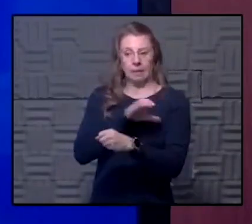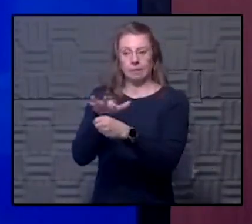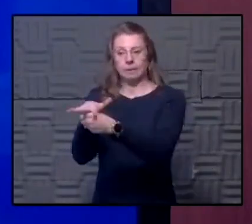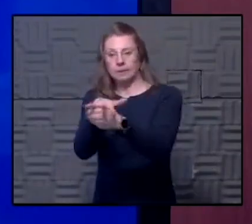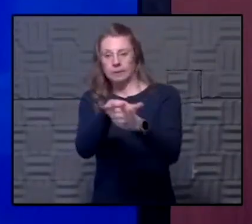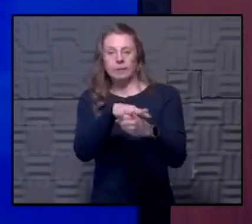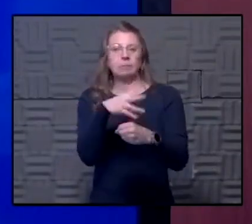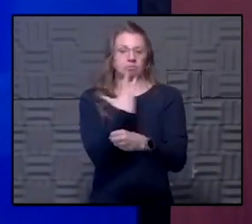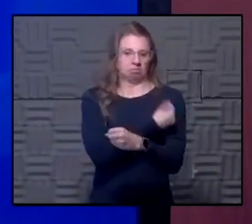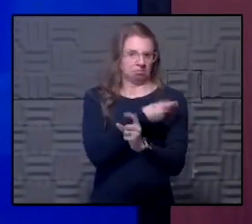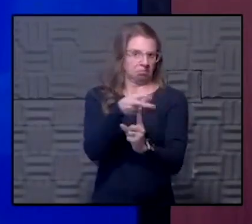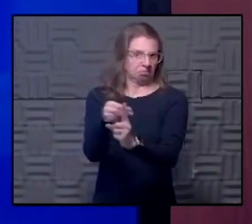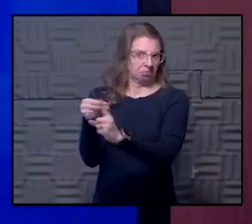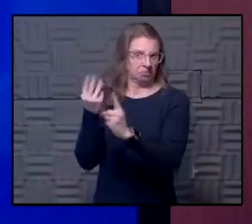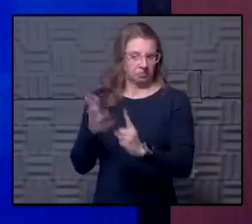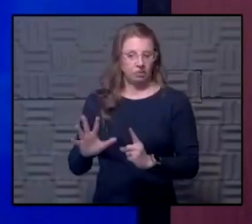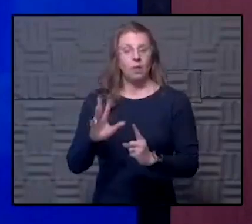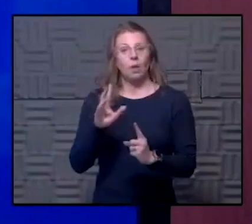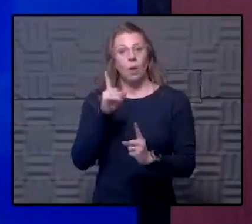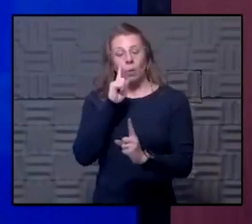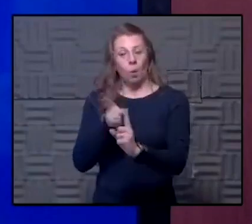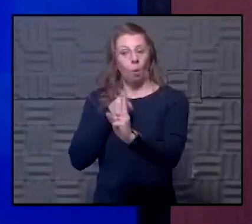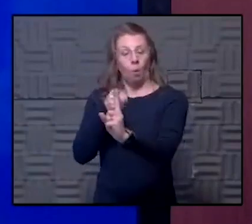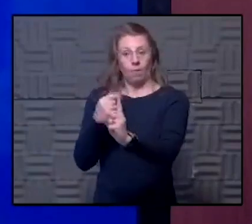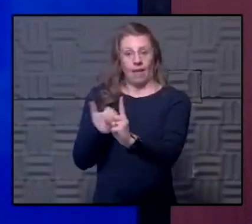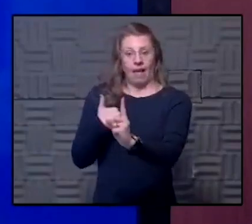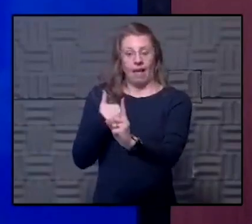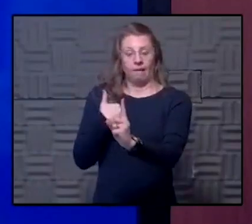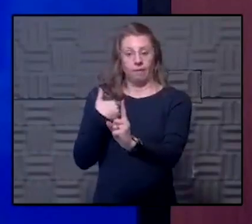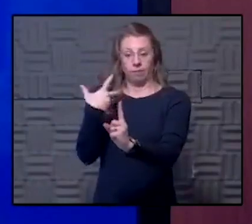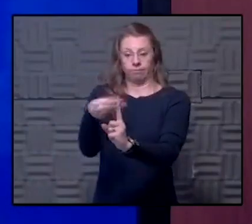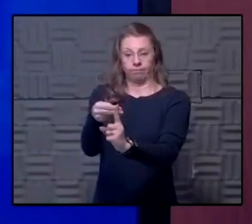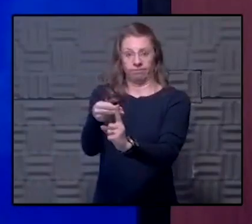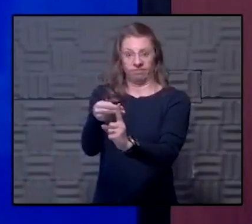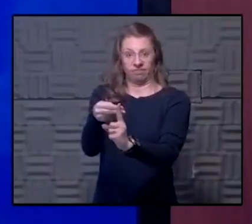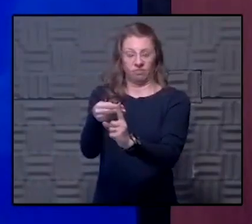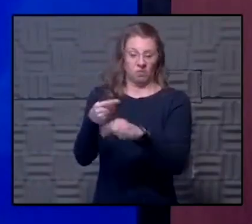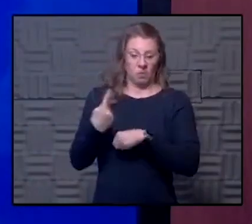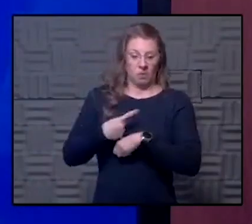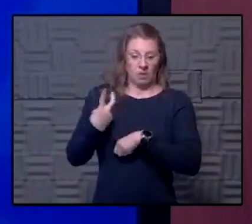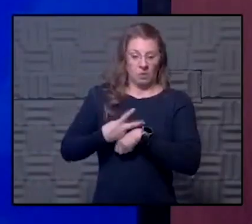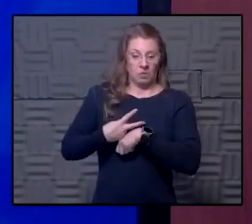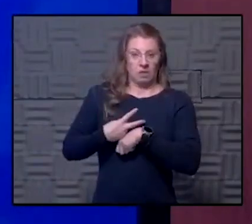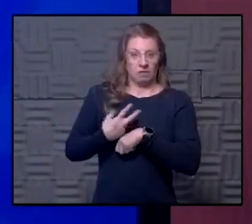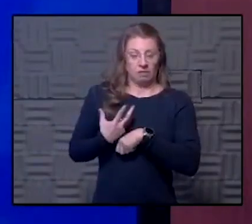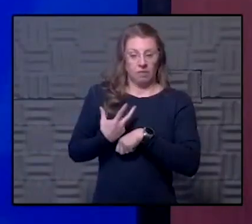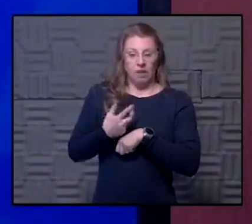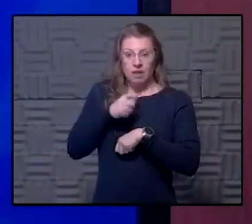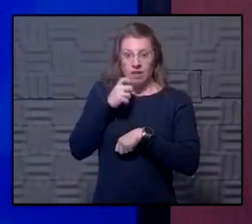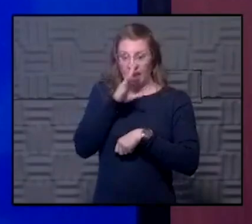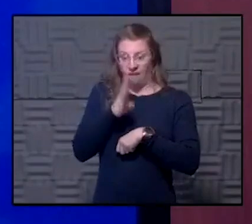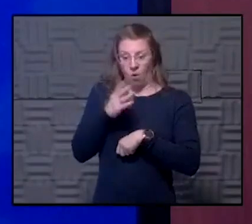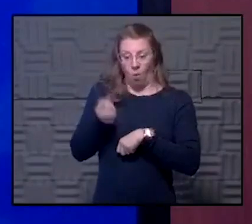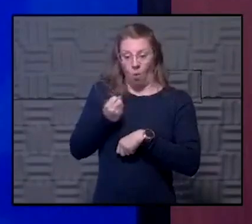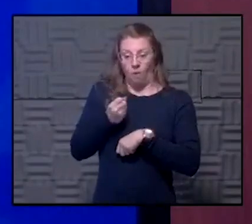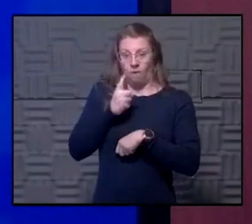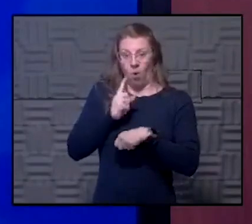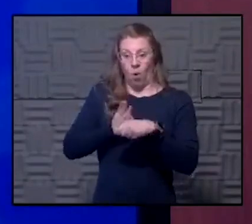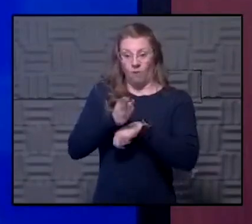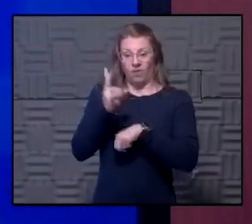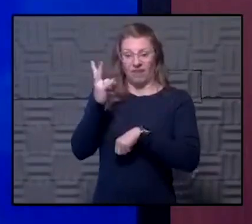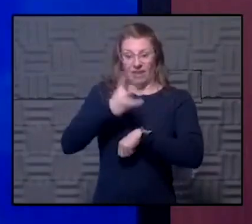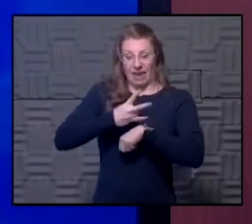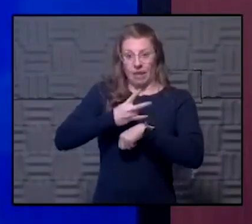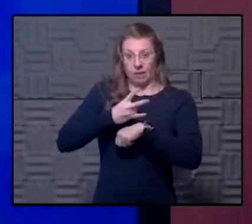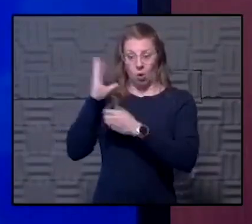that the goal is to have vaccine in arms within days, and never really to hold a vaccine for more than 7 days